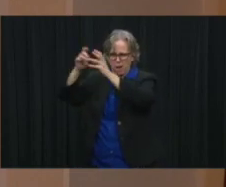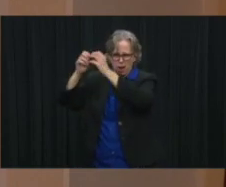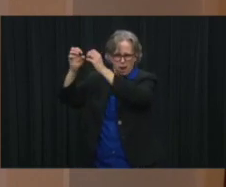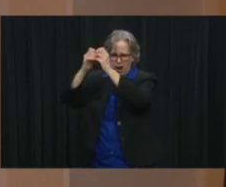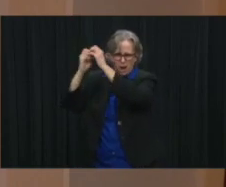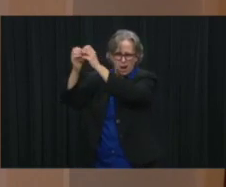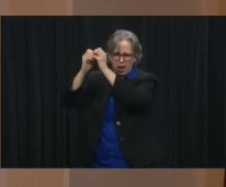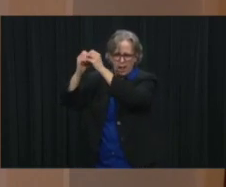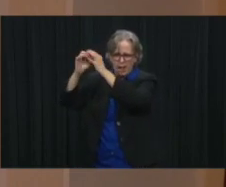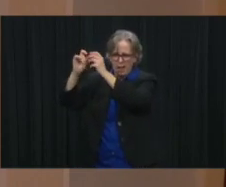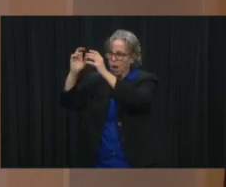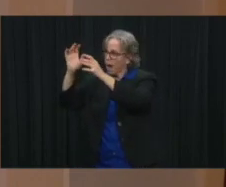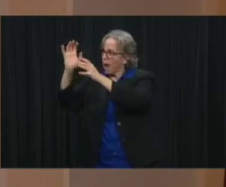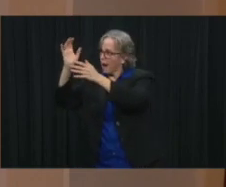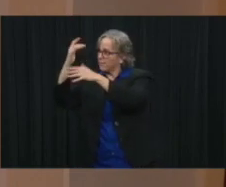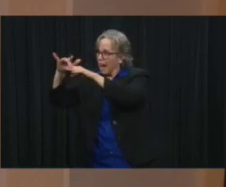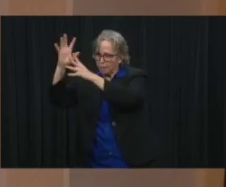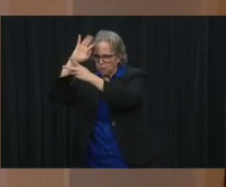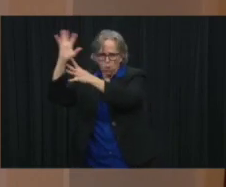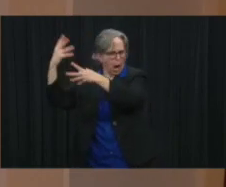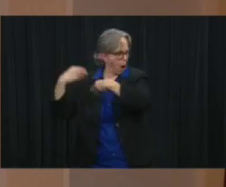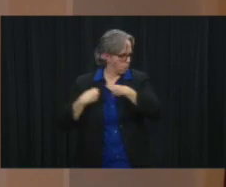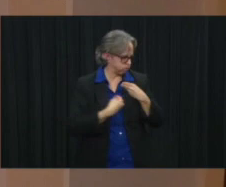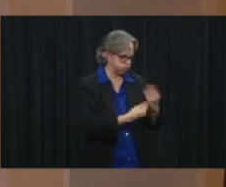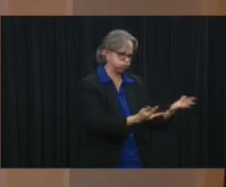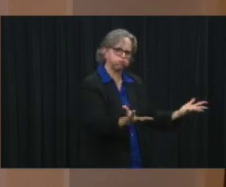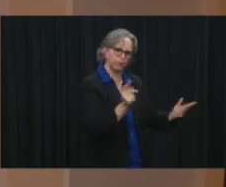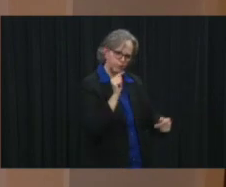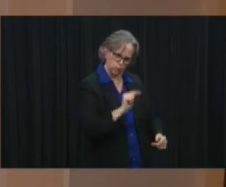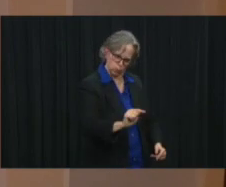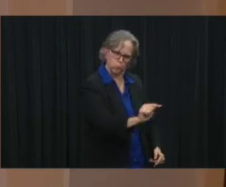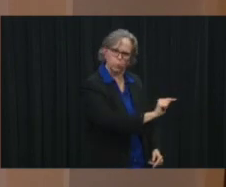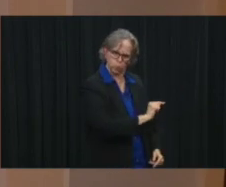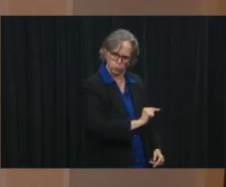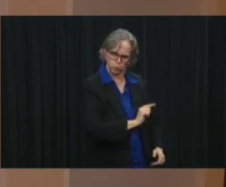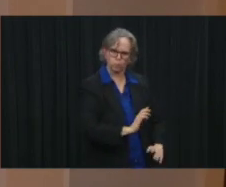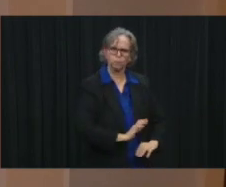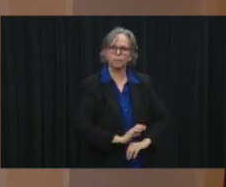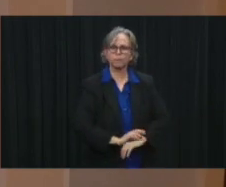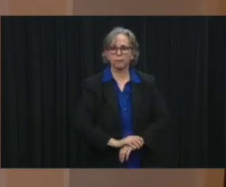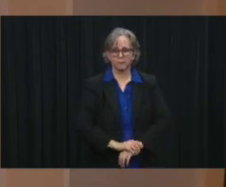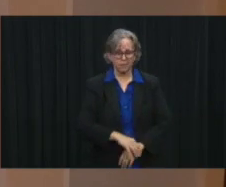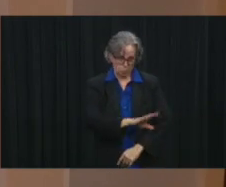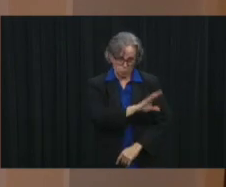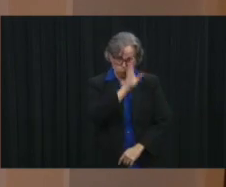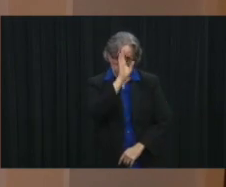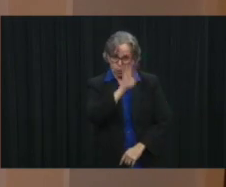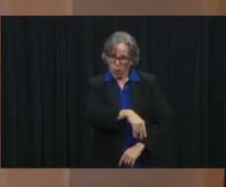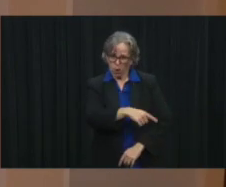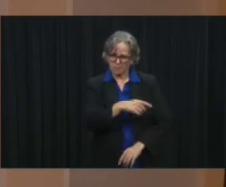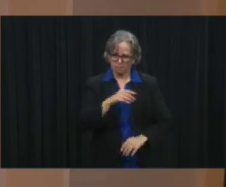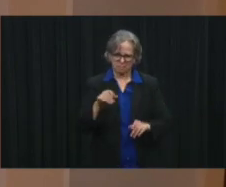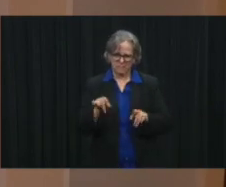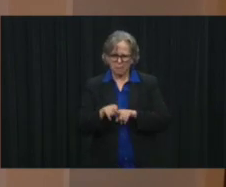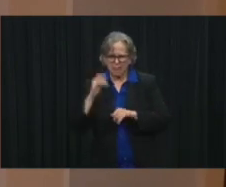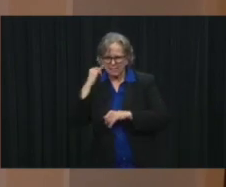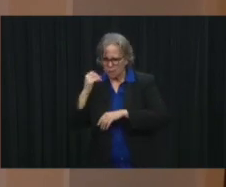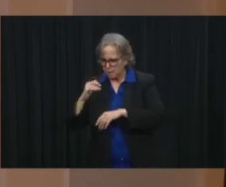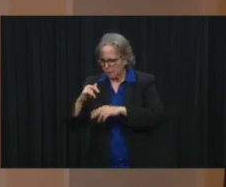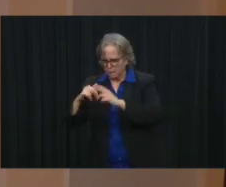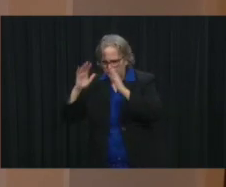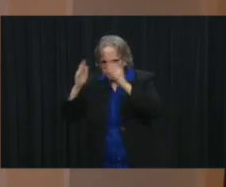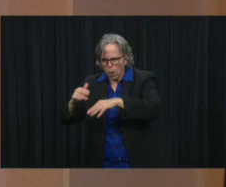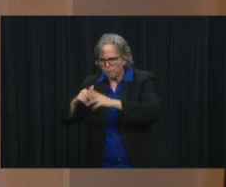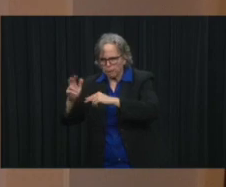as possible. That is underway. You should know, just like we're building out the hospital system, we're trying to build the tech system to allow you to